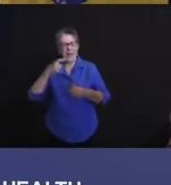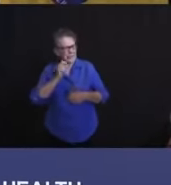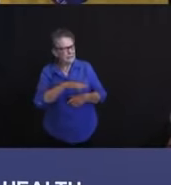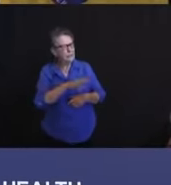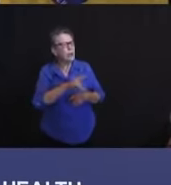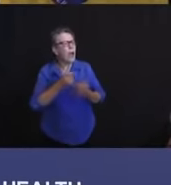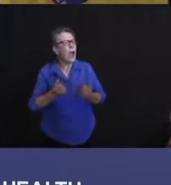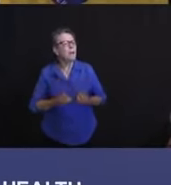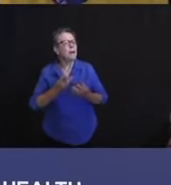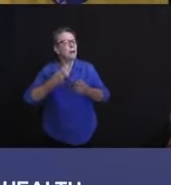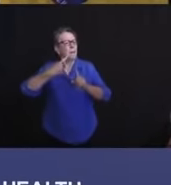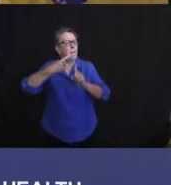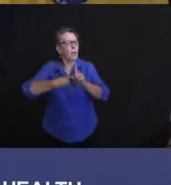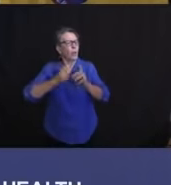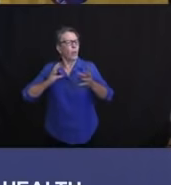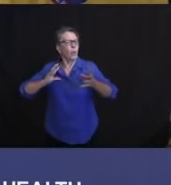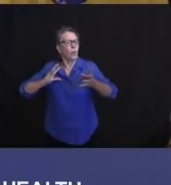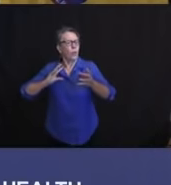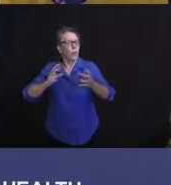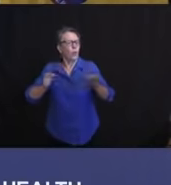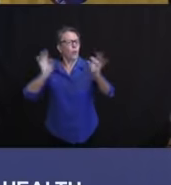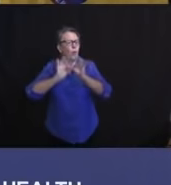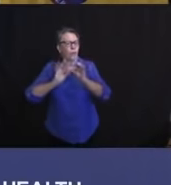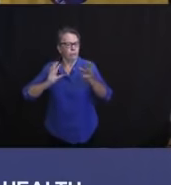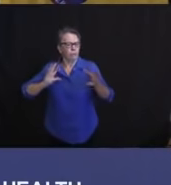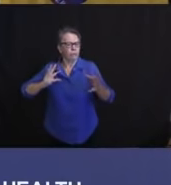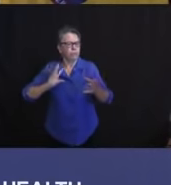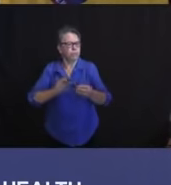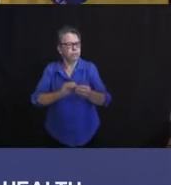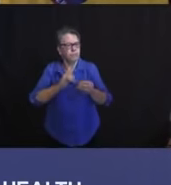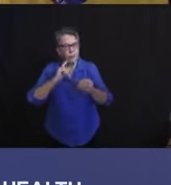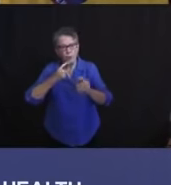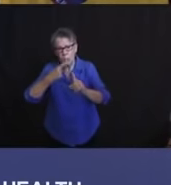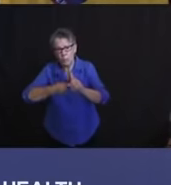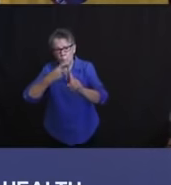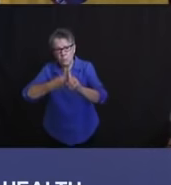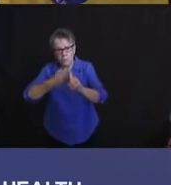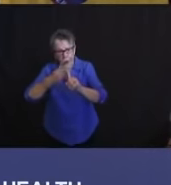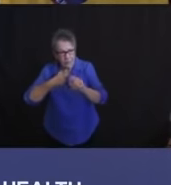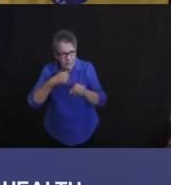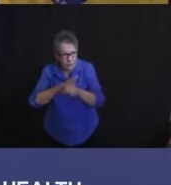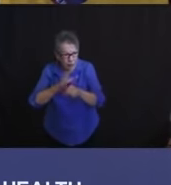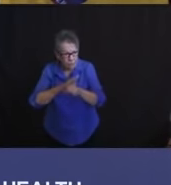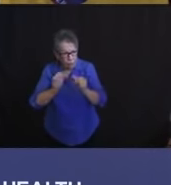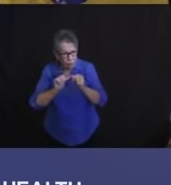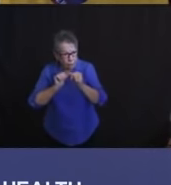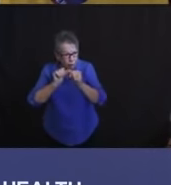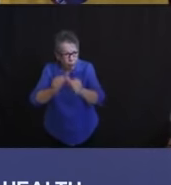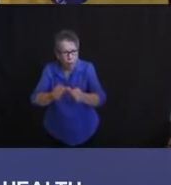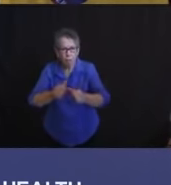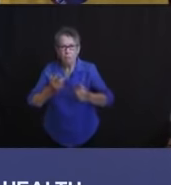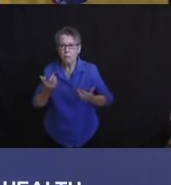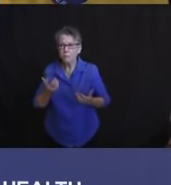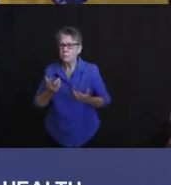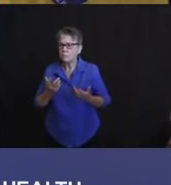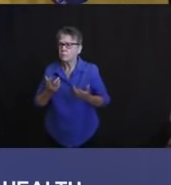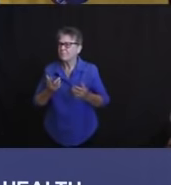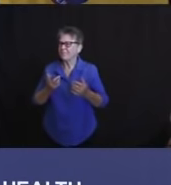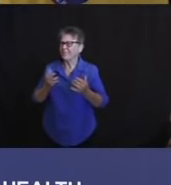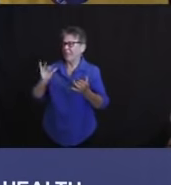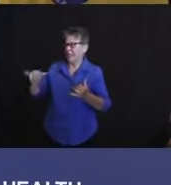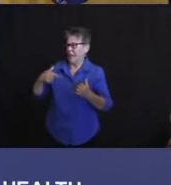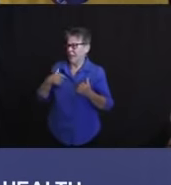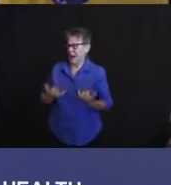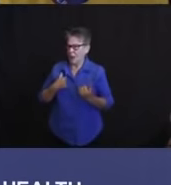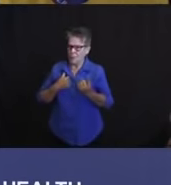instance, is a sufficient amount of resiliency. We're working on that now. Yeah, and that's something that there's a team on that as we